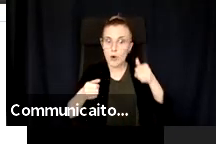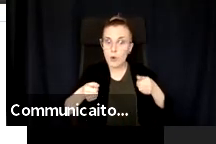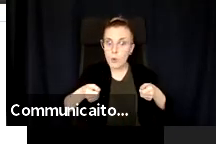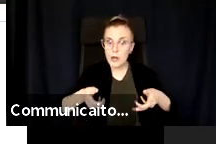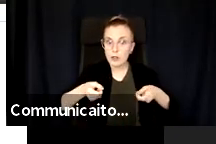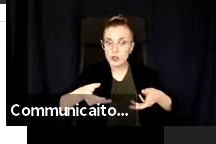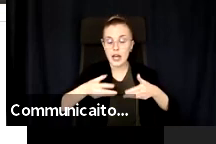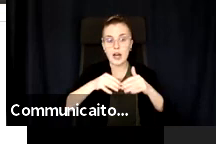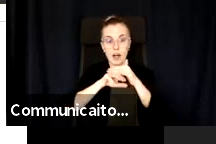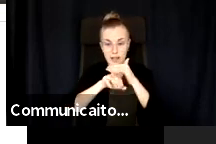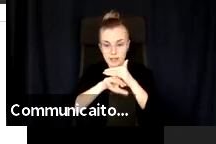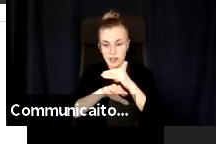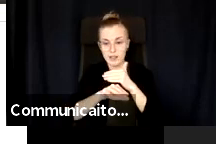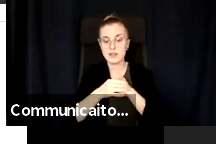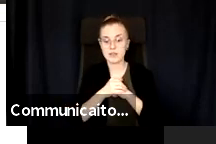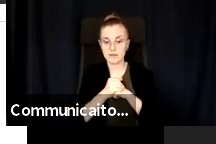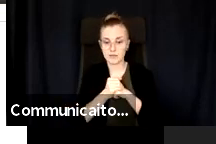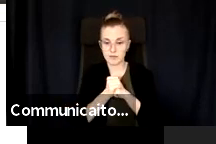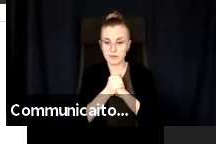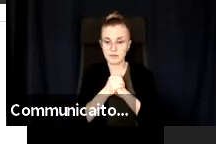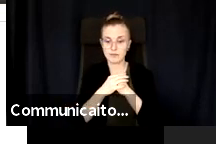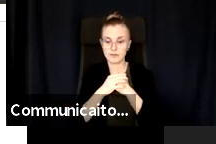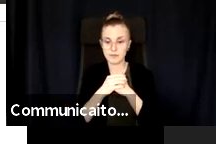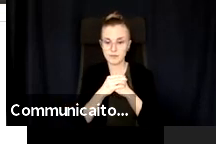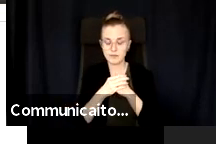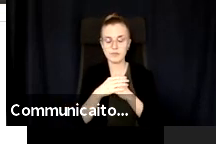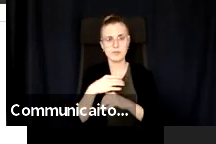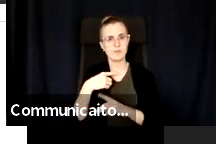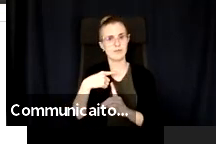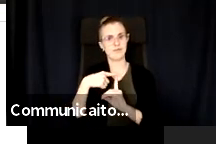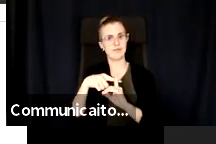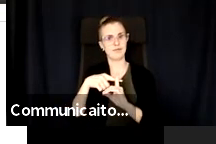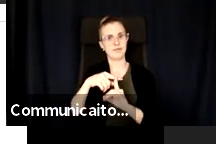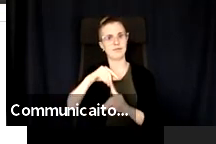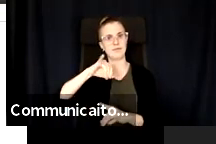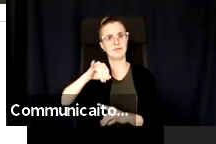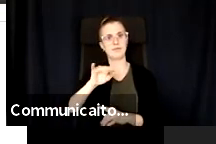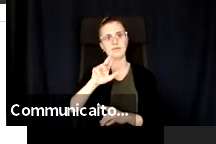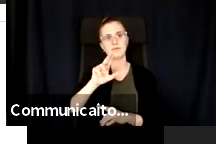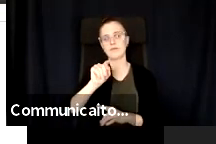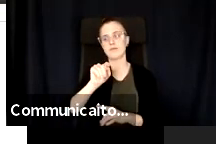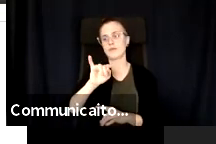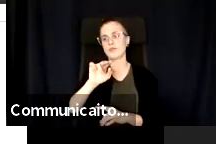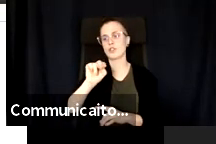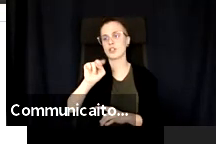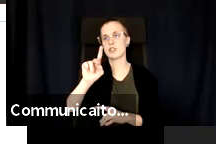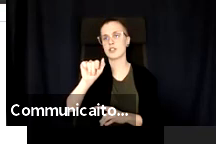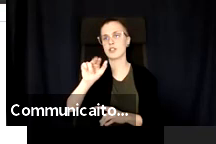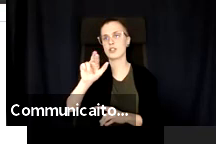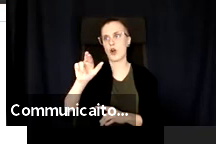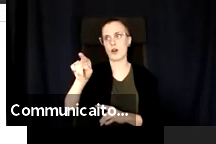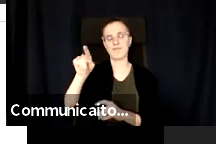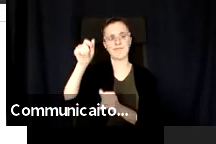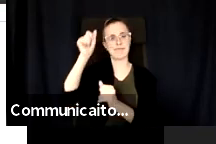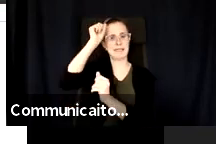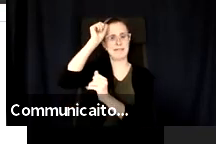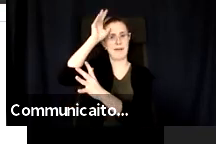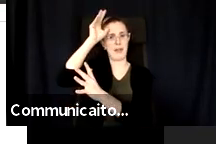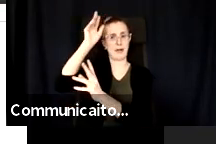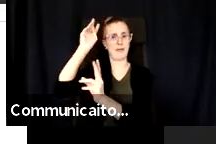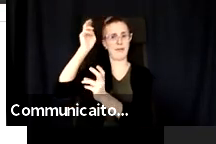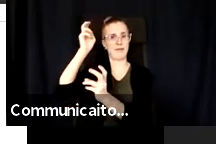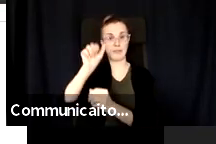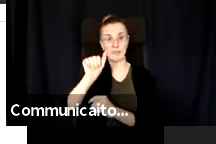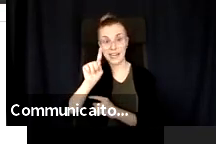access. And Justin Dart is the father of the ADA. I think he would be thrilled to